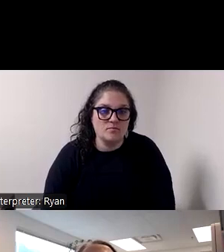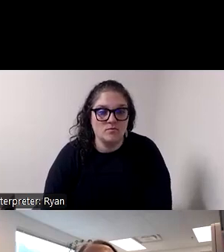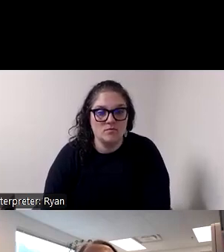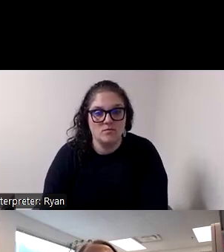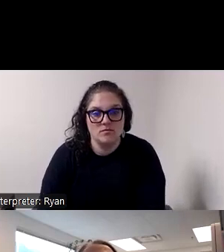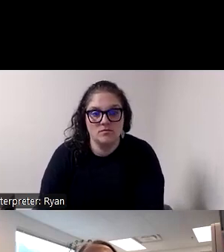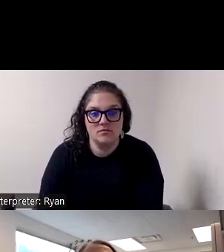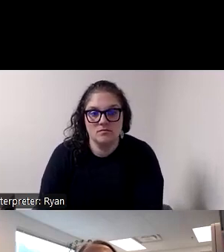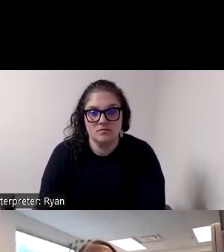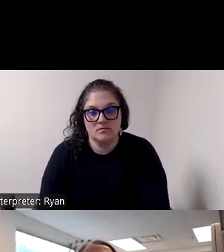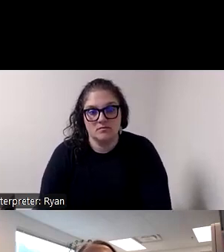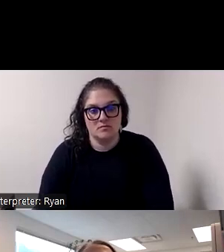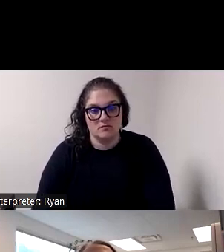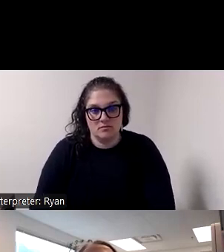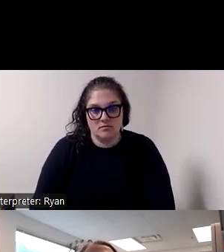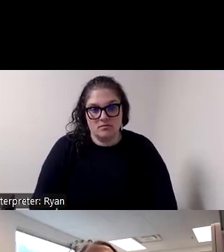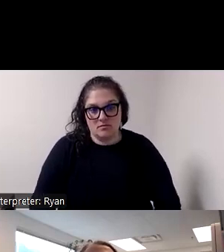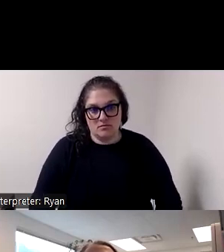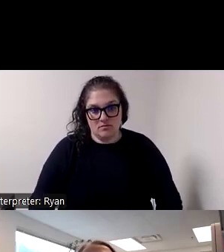anything else?